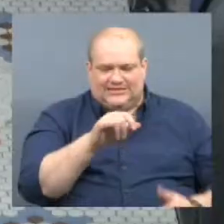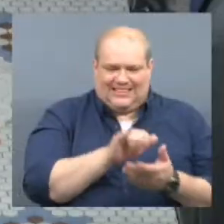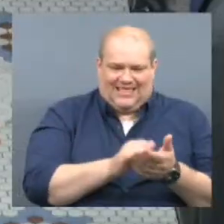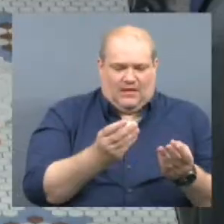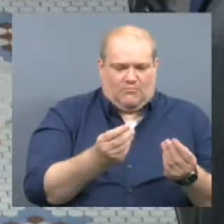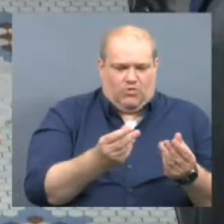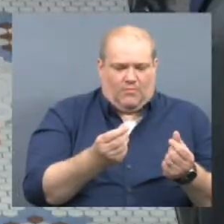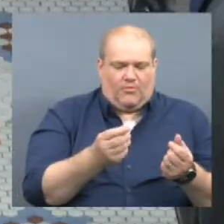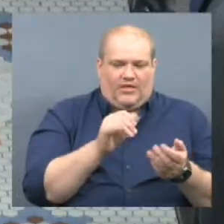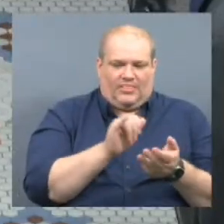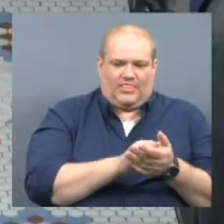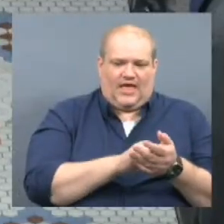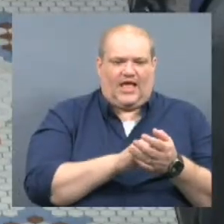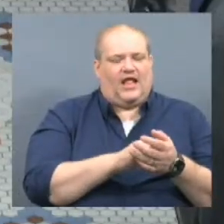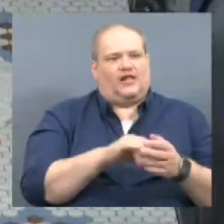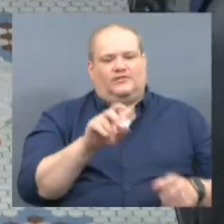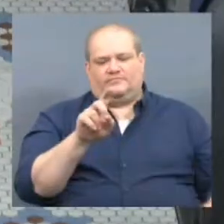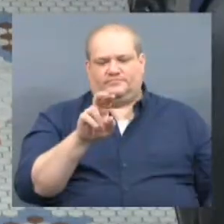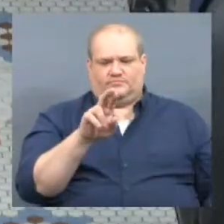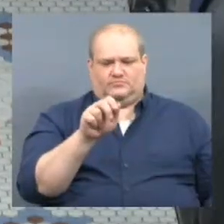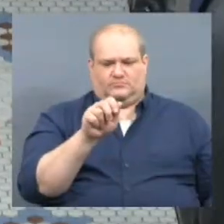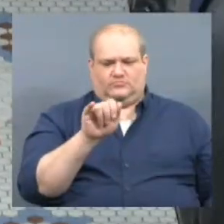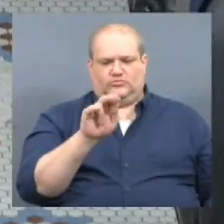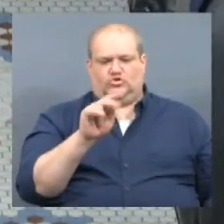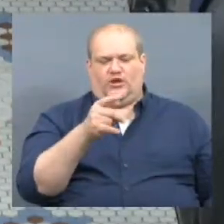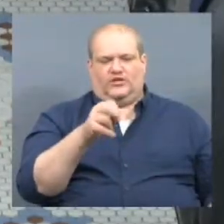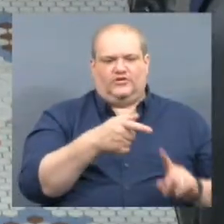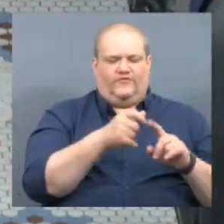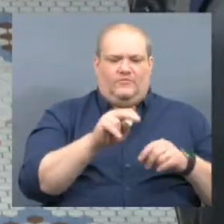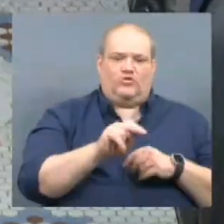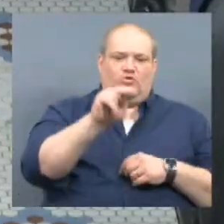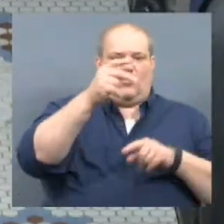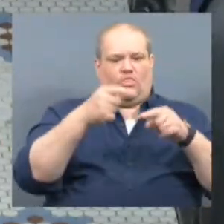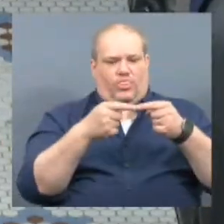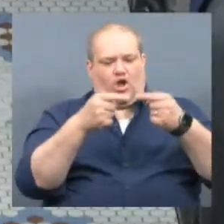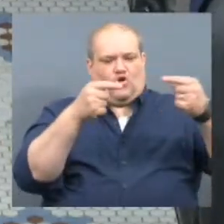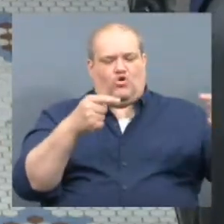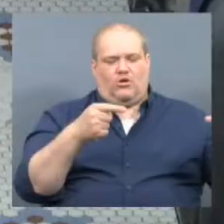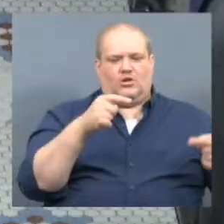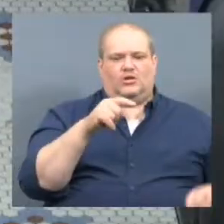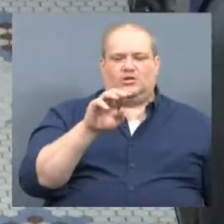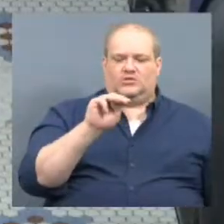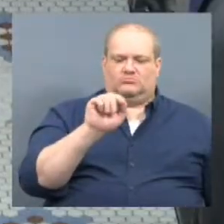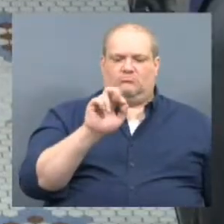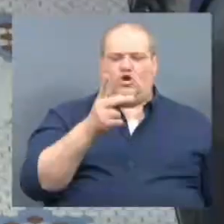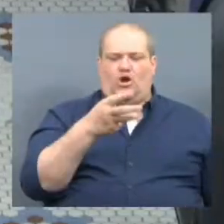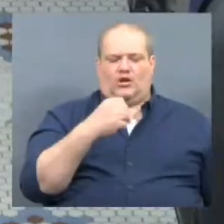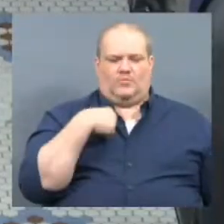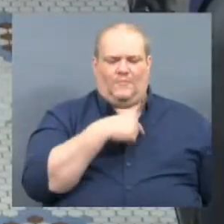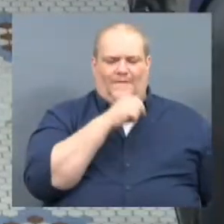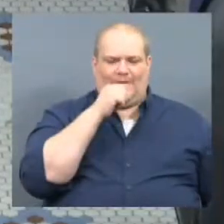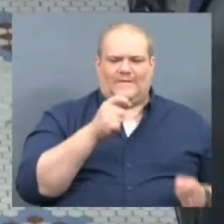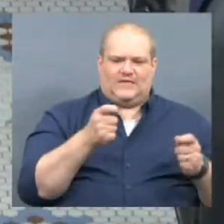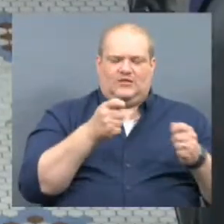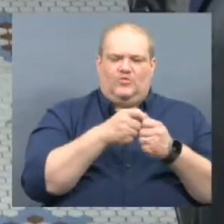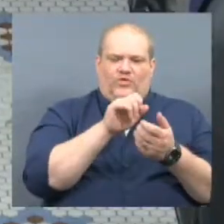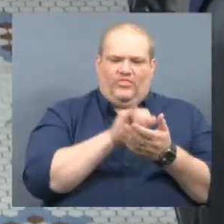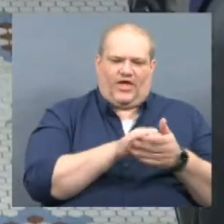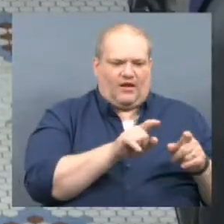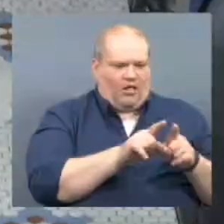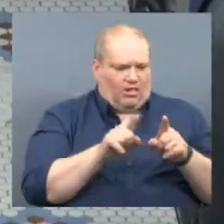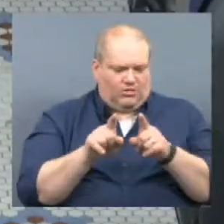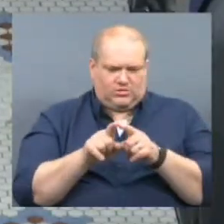property. That drainage comes from north of us, across Markham. And so we have to deal with that at the oyster bar as